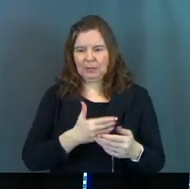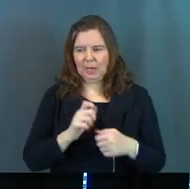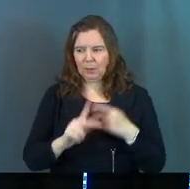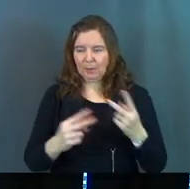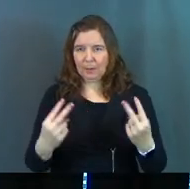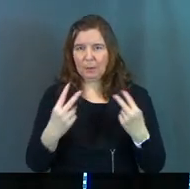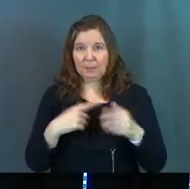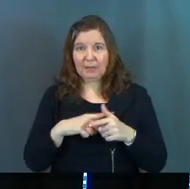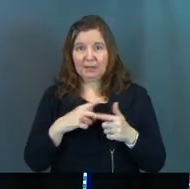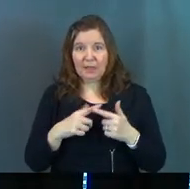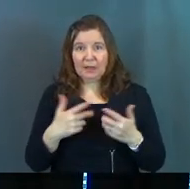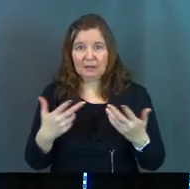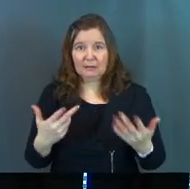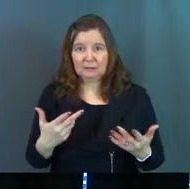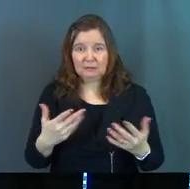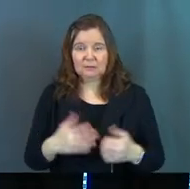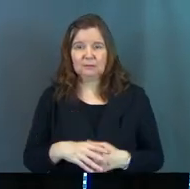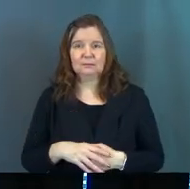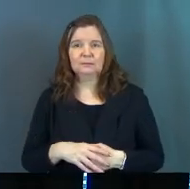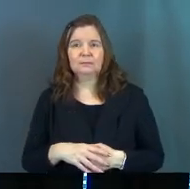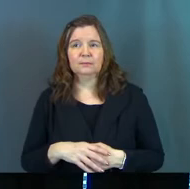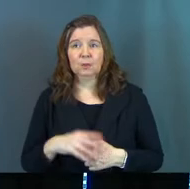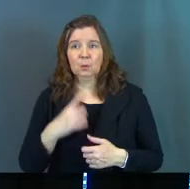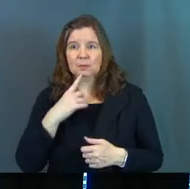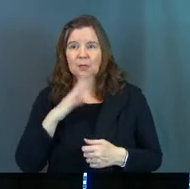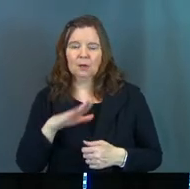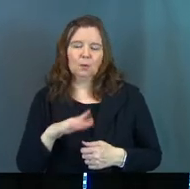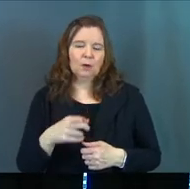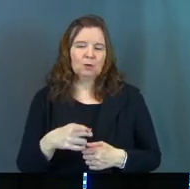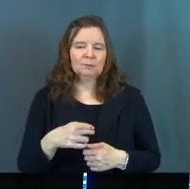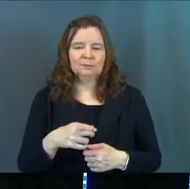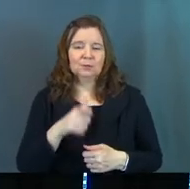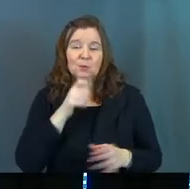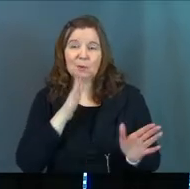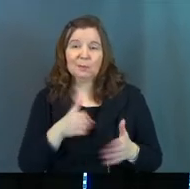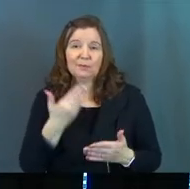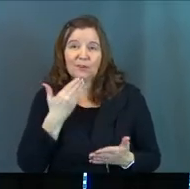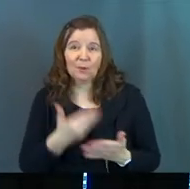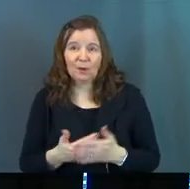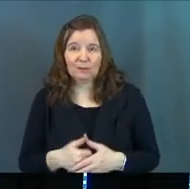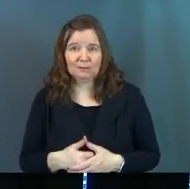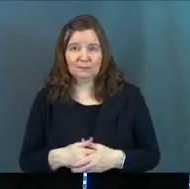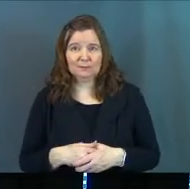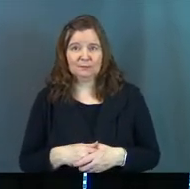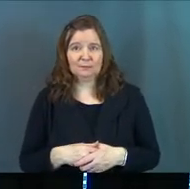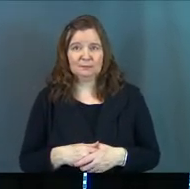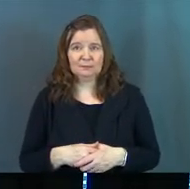How will people look at me then? Will they say, well, you didn't prepare very well?